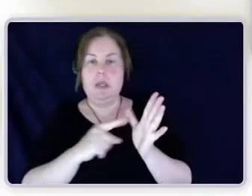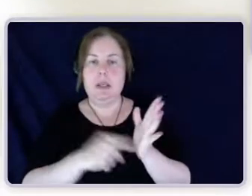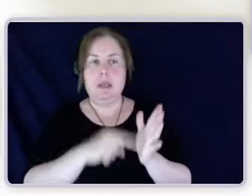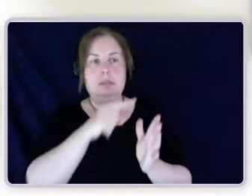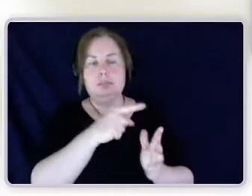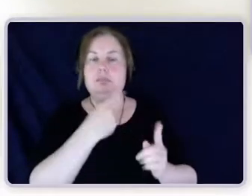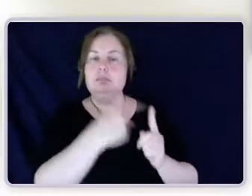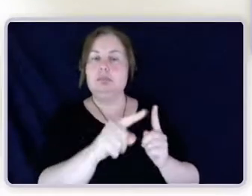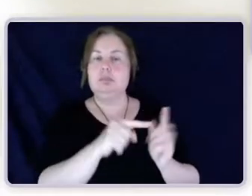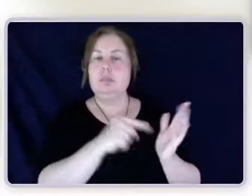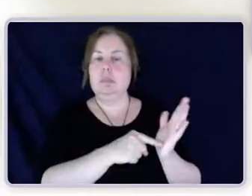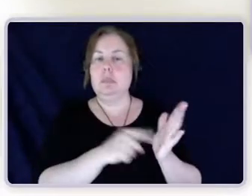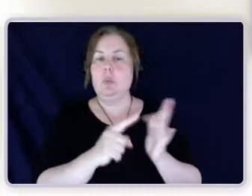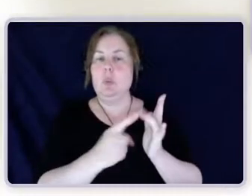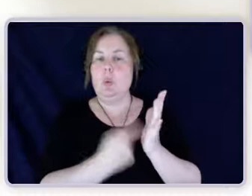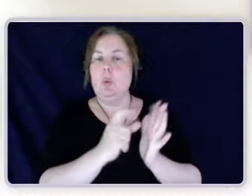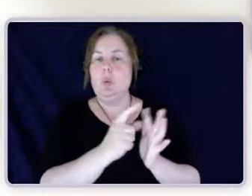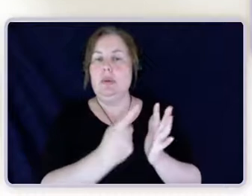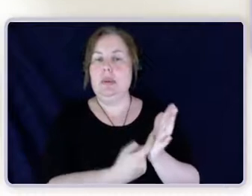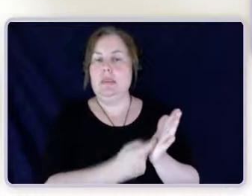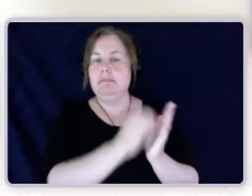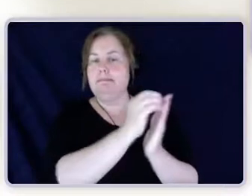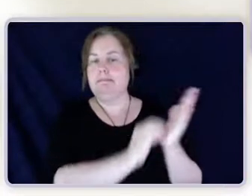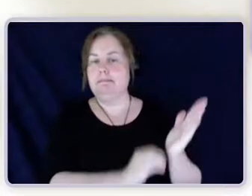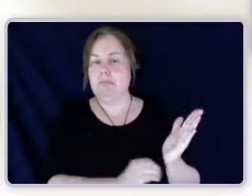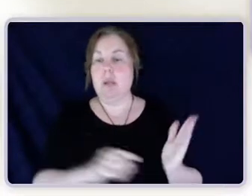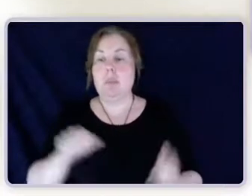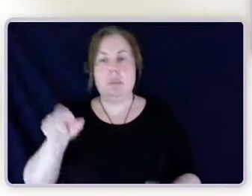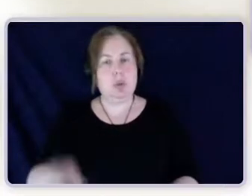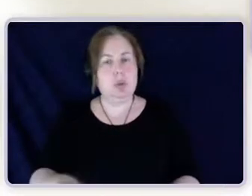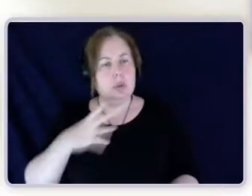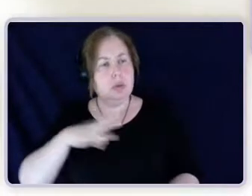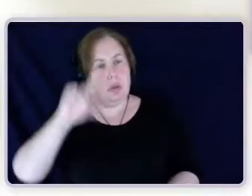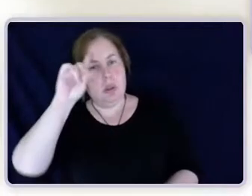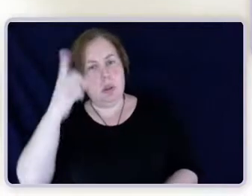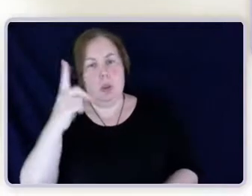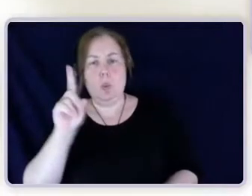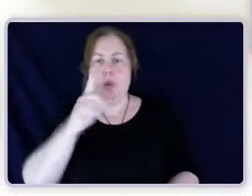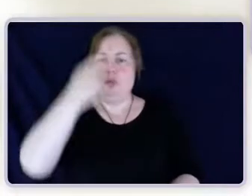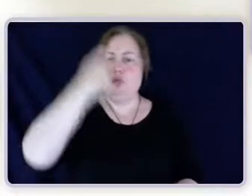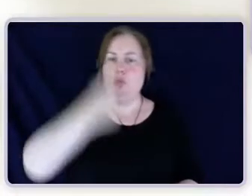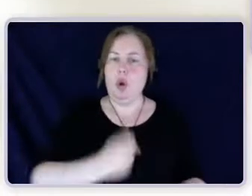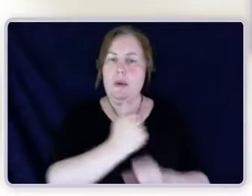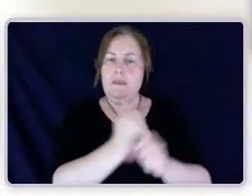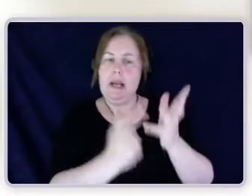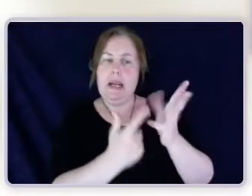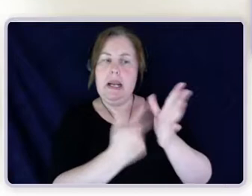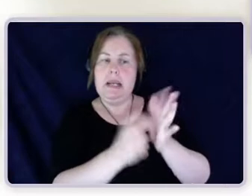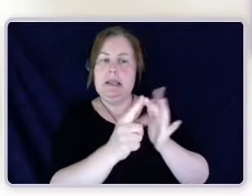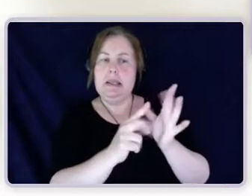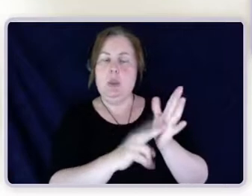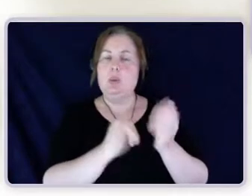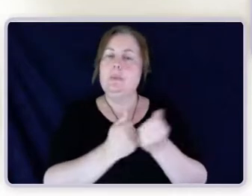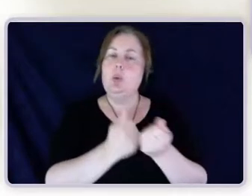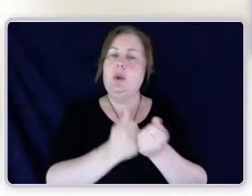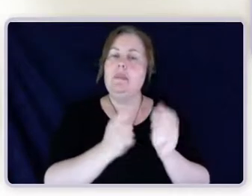means that the person has to understand what a supportive guardian or a supportive administrator does as well. There are limits on